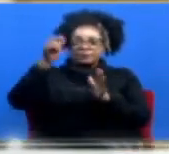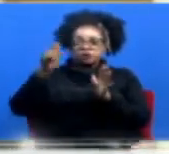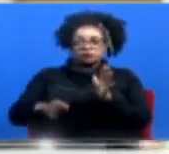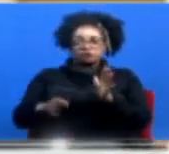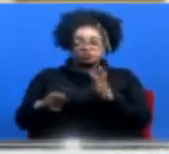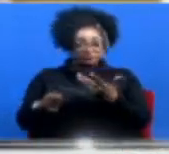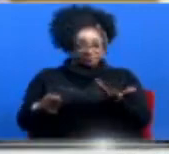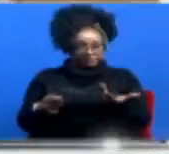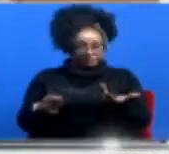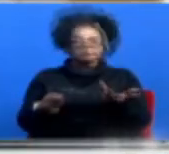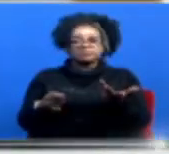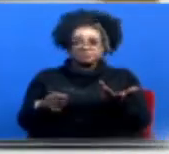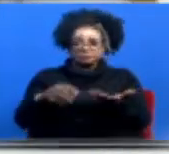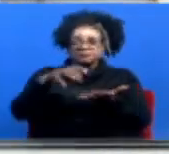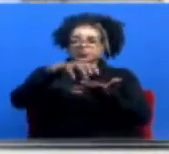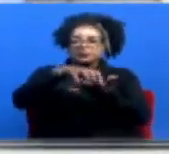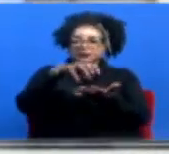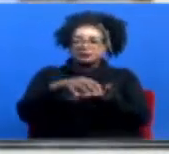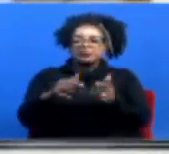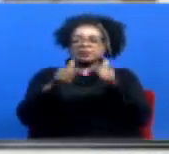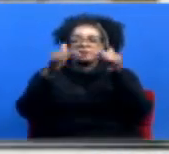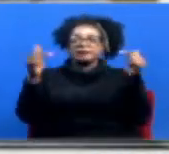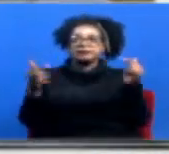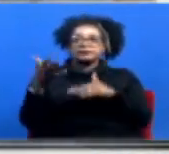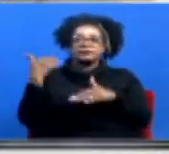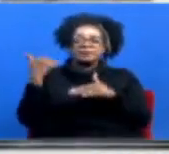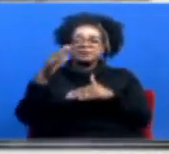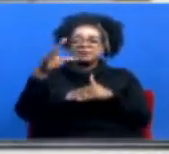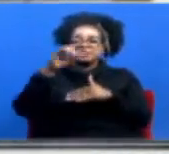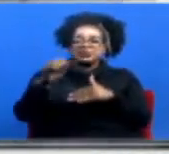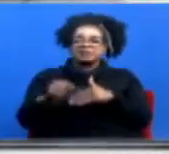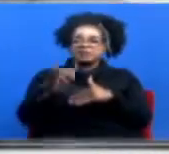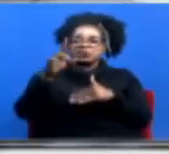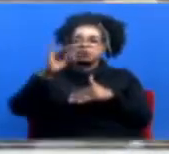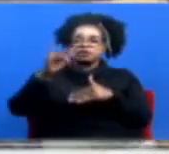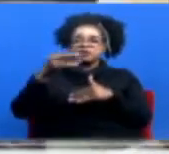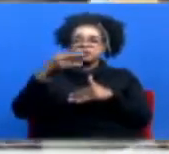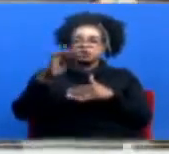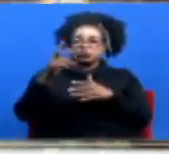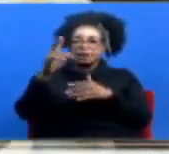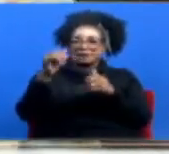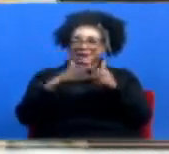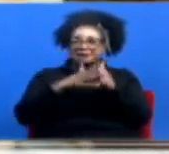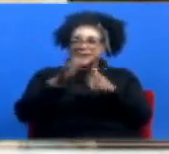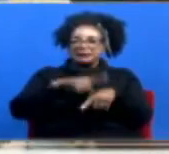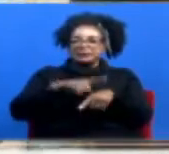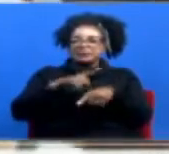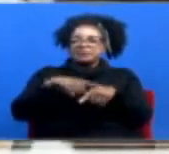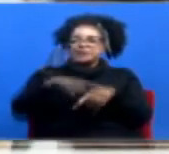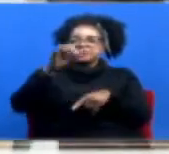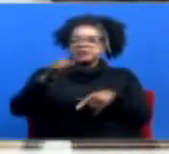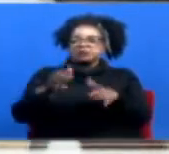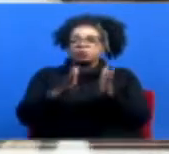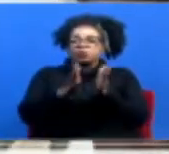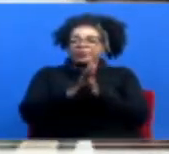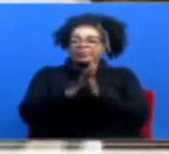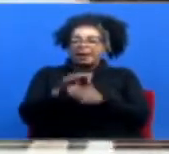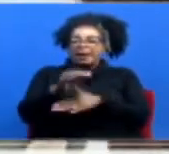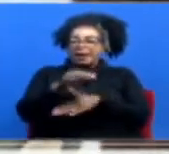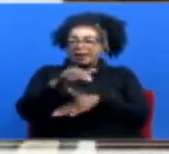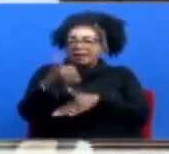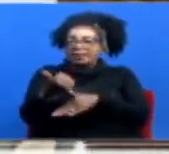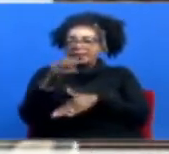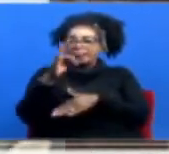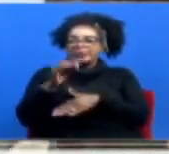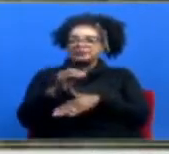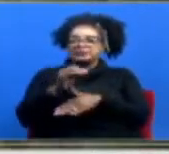This case against former CS Rotich commenced in 2019 when the CS, together with about 30 others, were